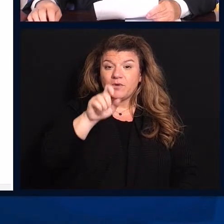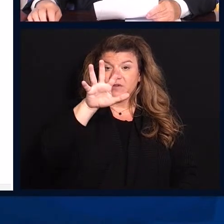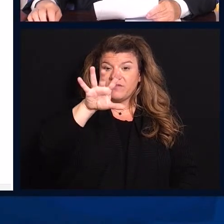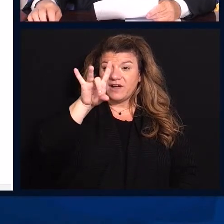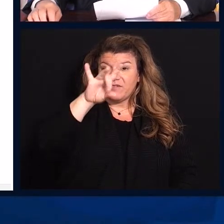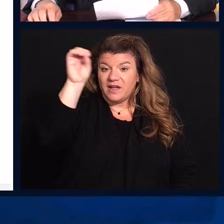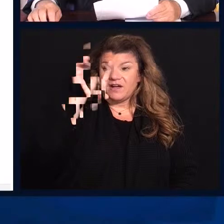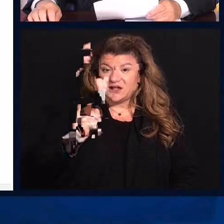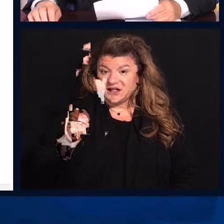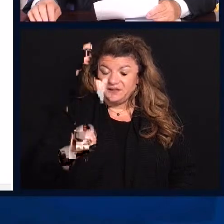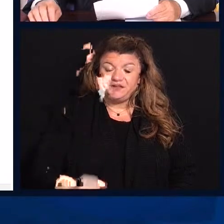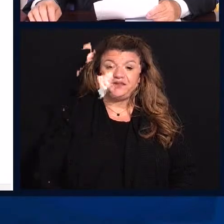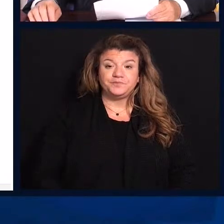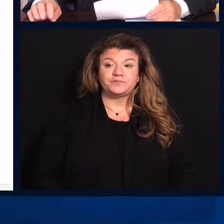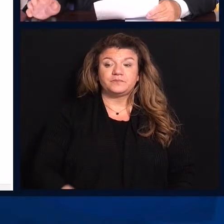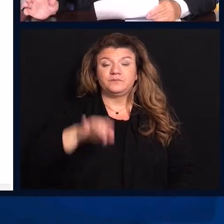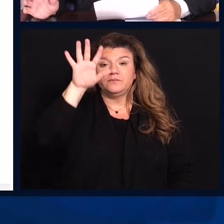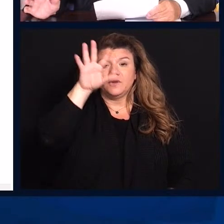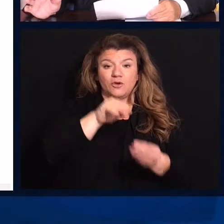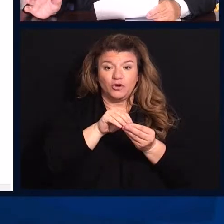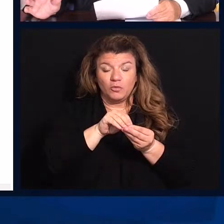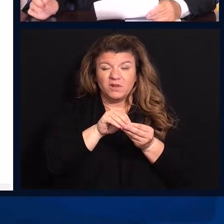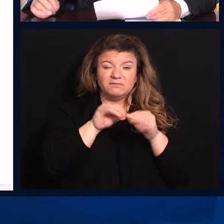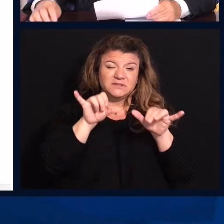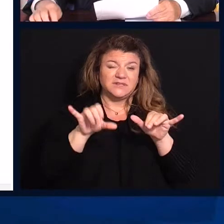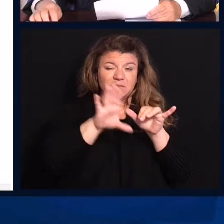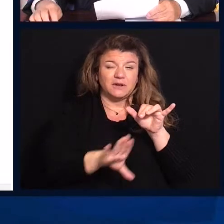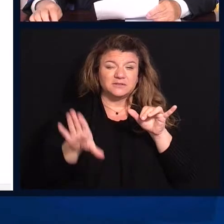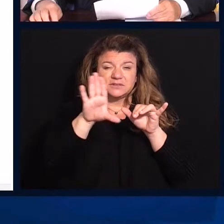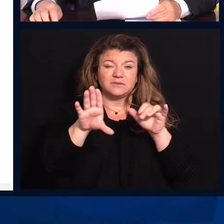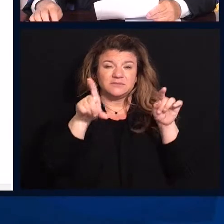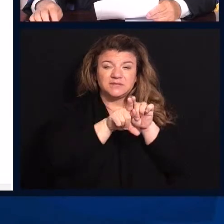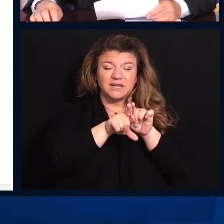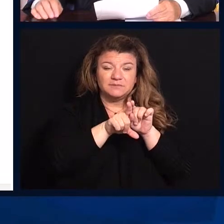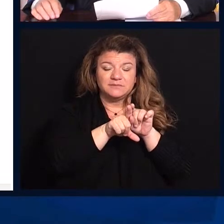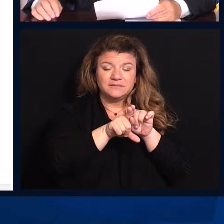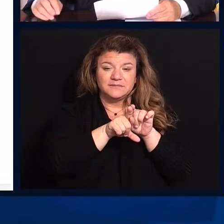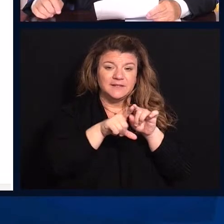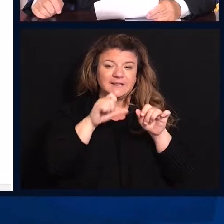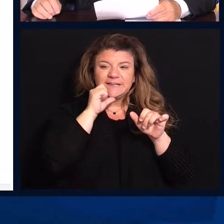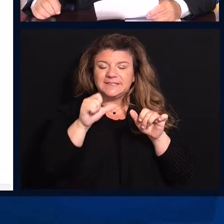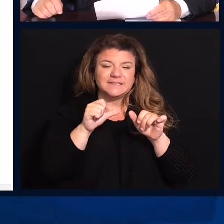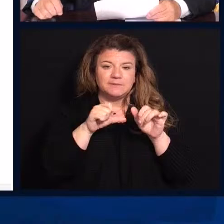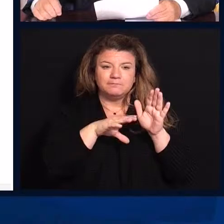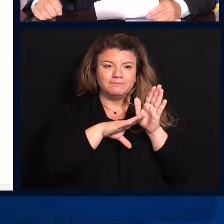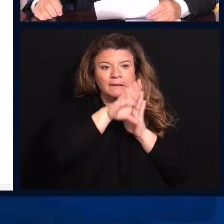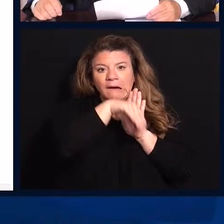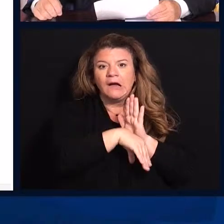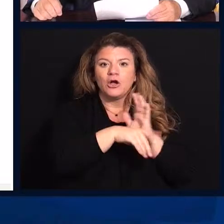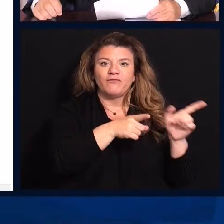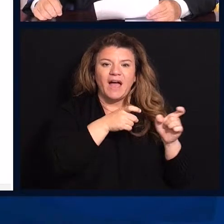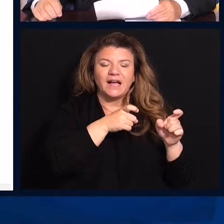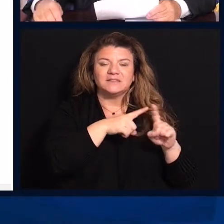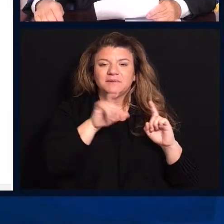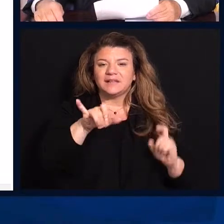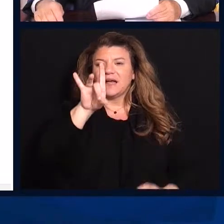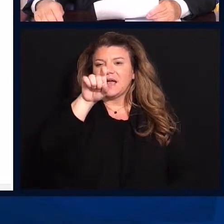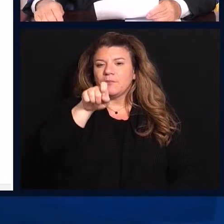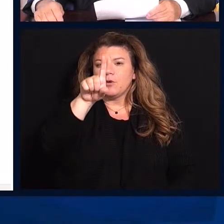11.58%. Our cumulative stays about the same because it doesn't move, but very slowly,